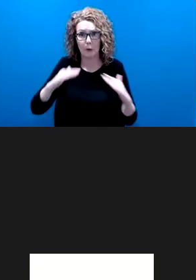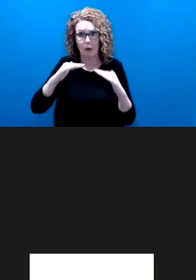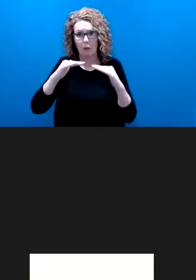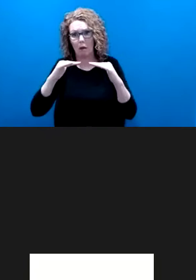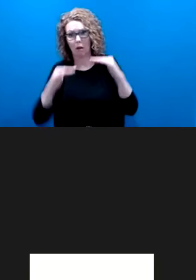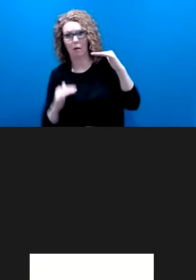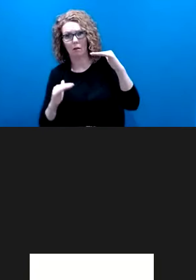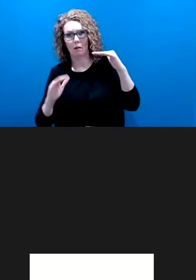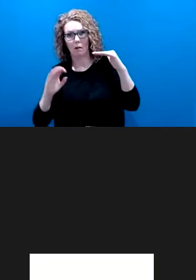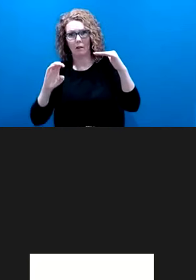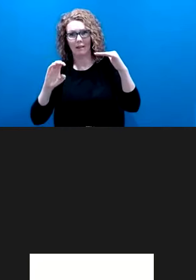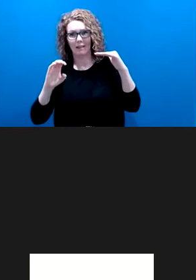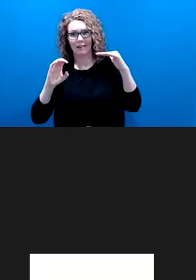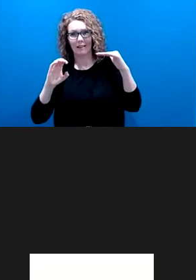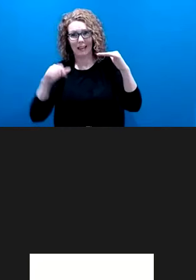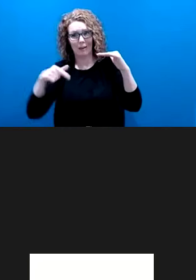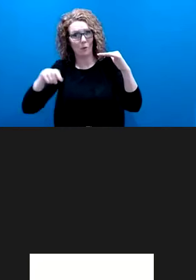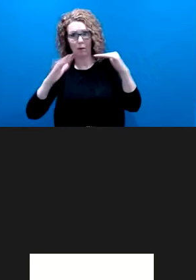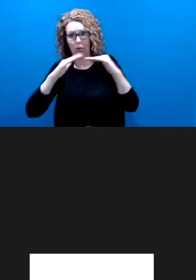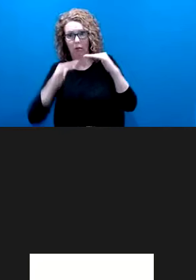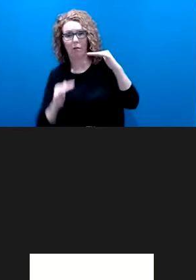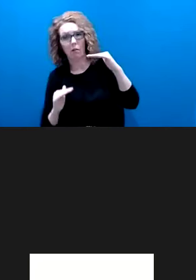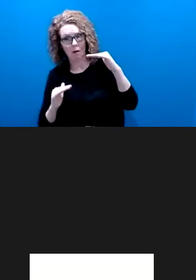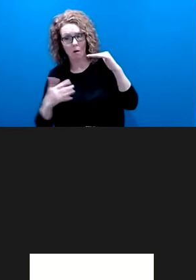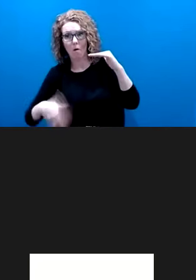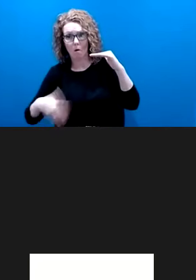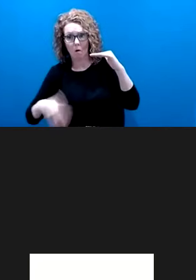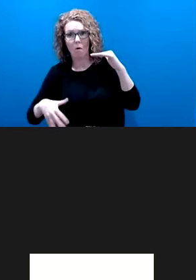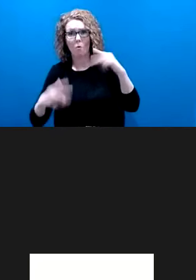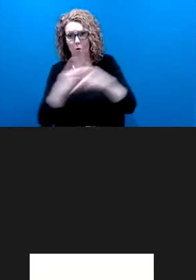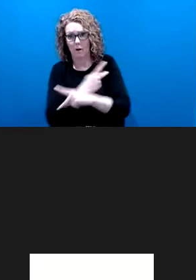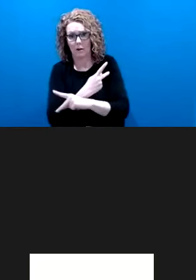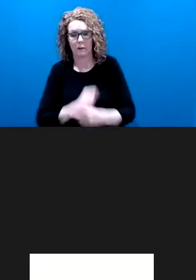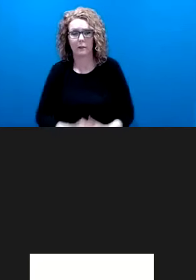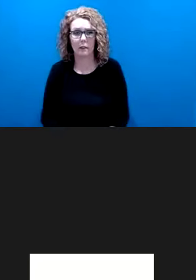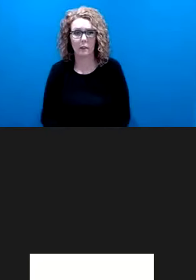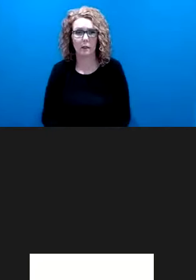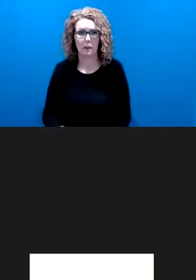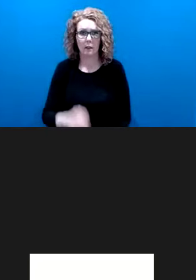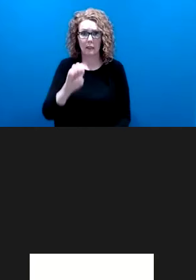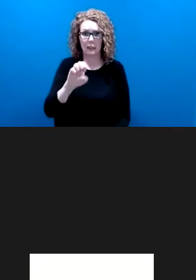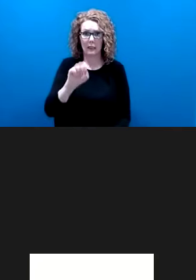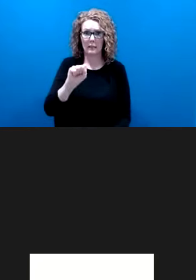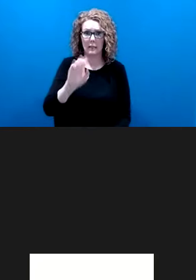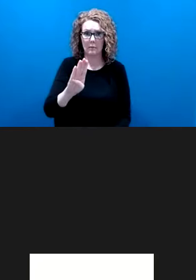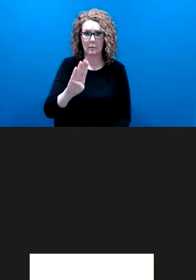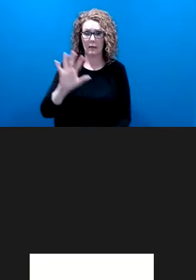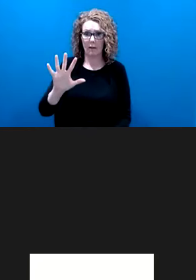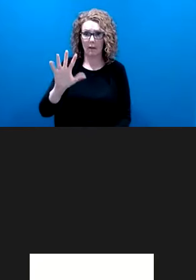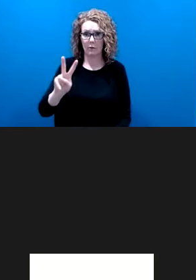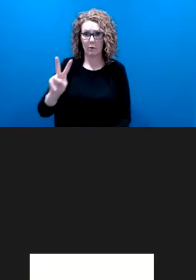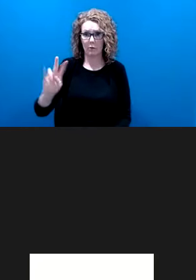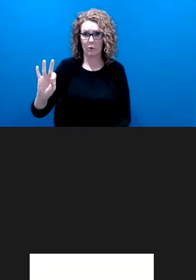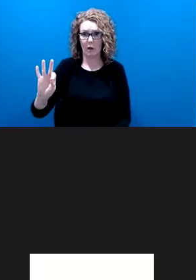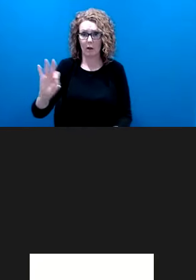And so as stated by Ross, you know, the Engross Substitute Senate Bill 5229